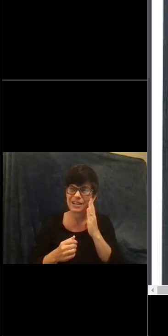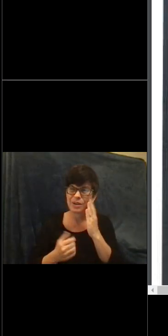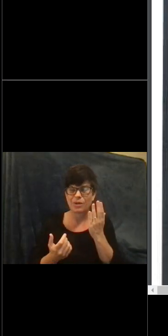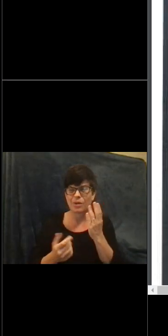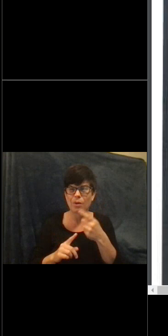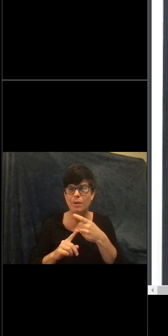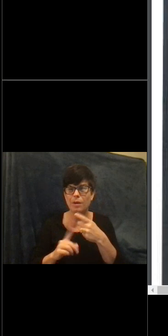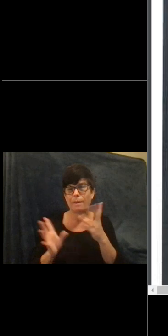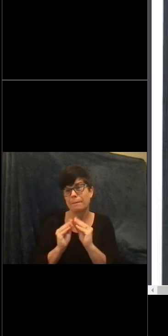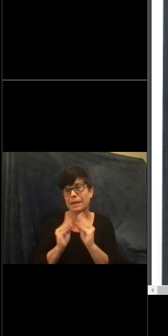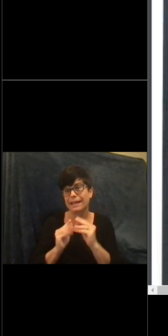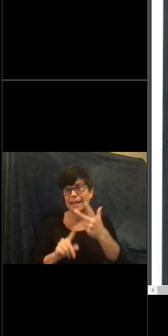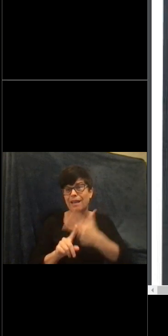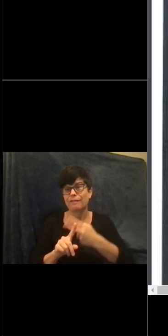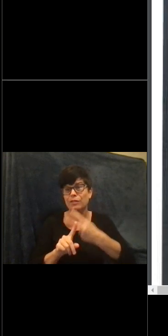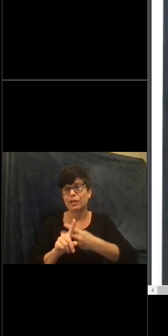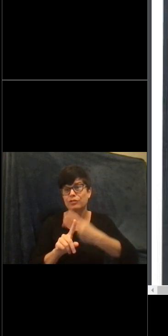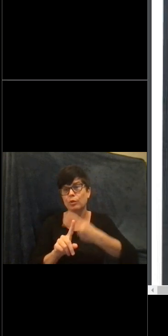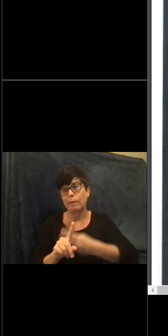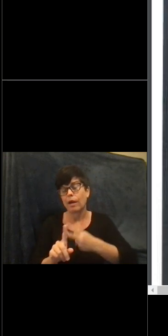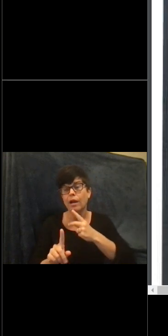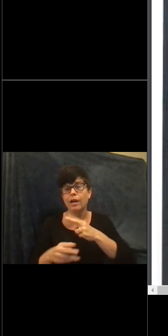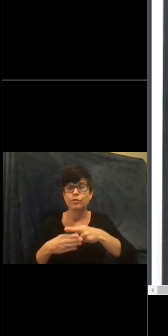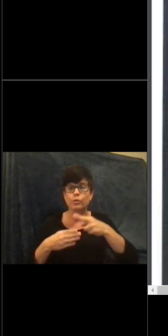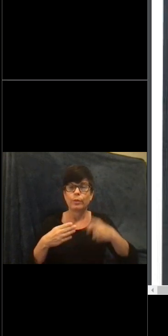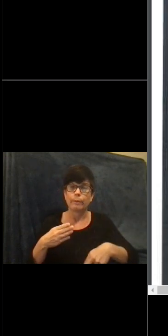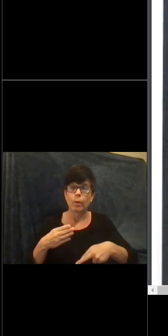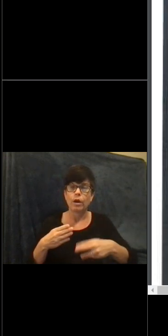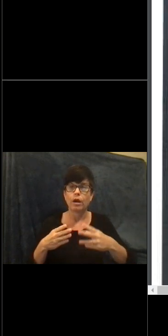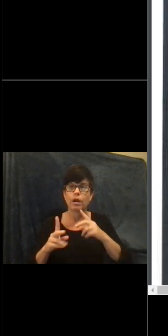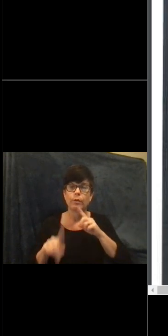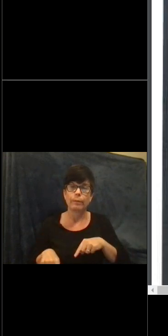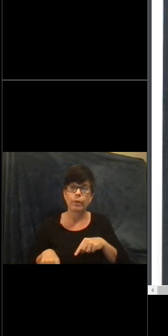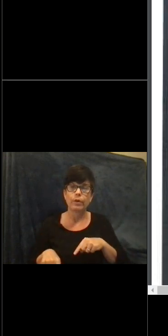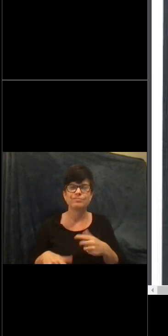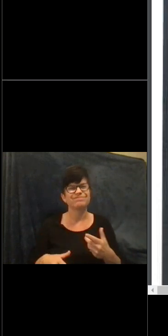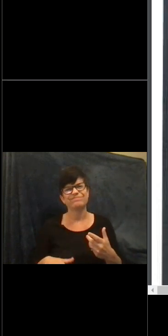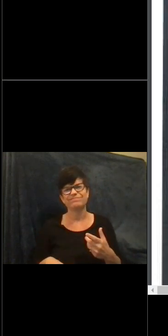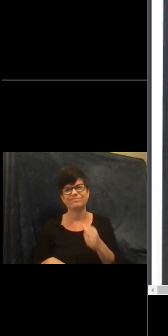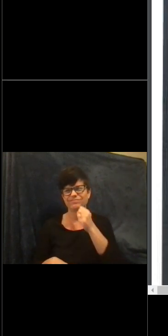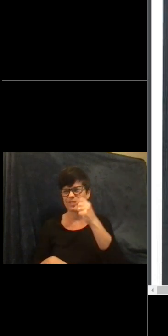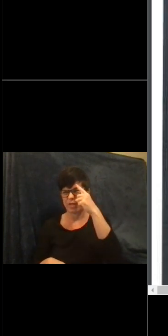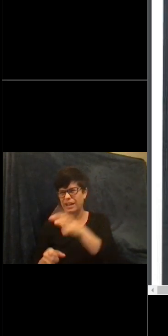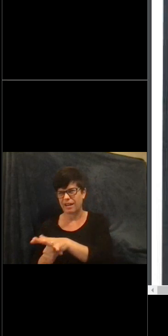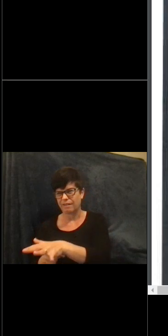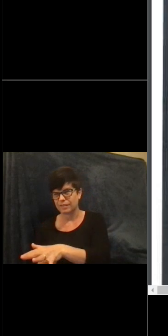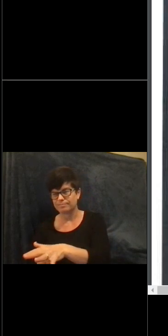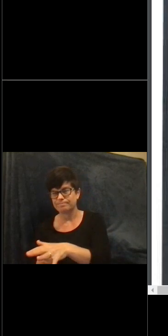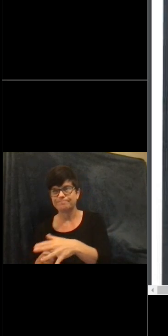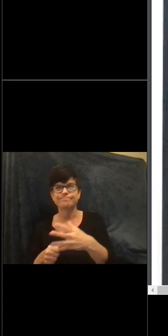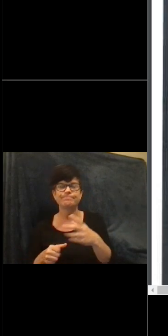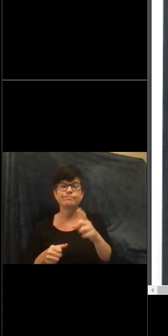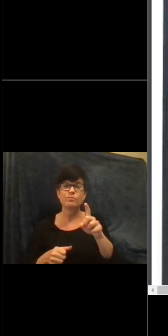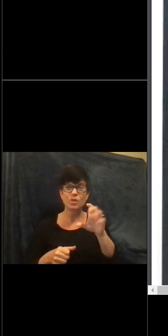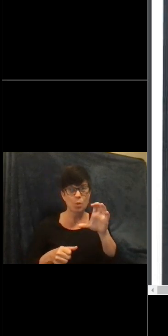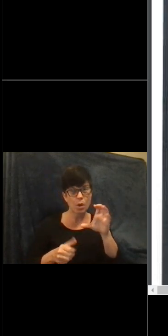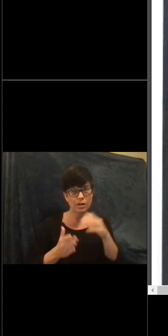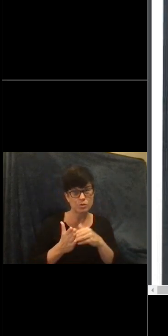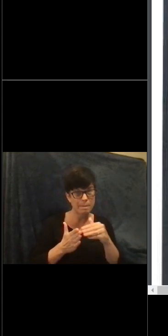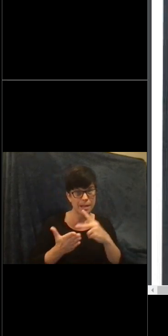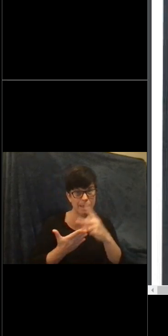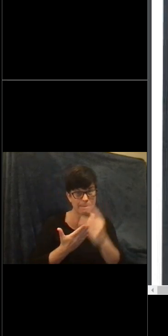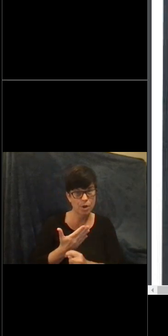month, a meeting every 2 months on a report. You know, I think the right thing to do, you know, $100 million project, you know, this is